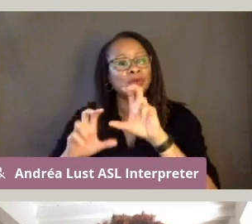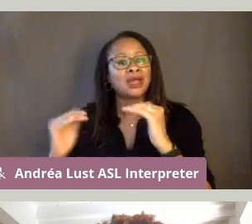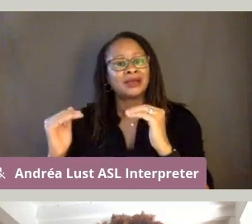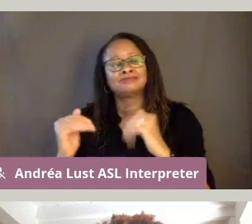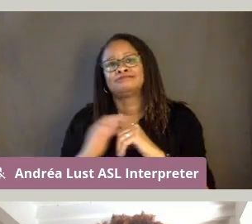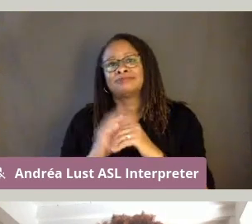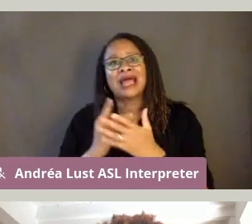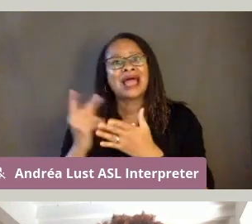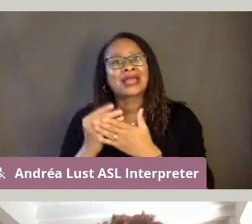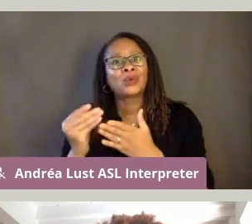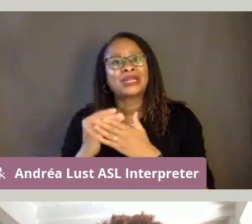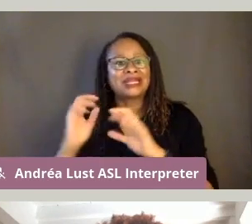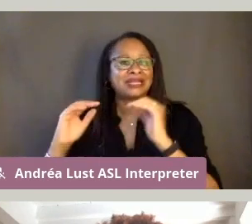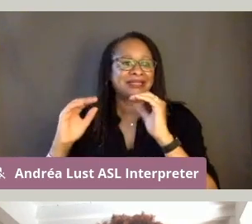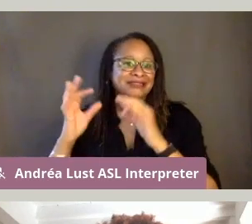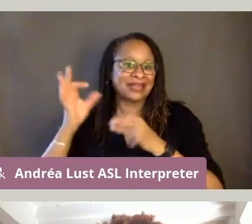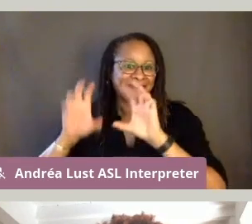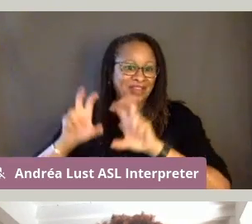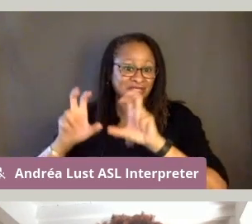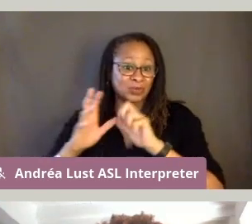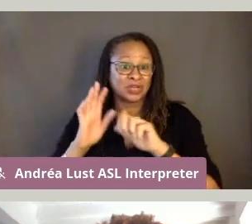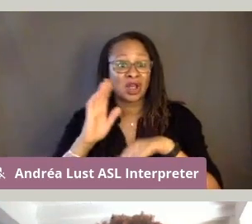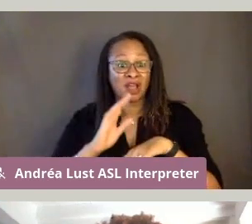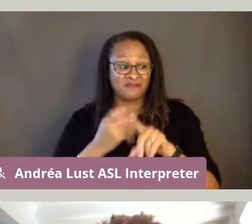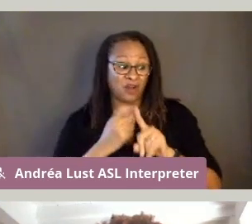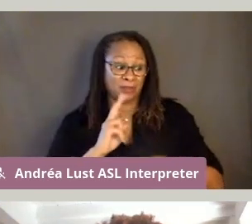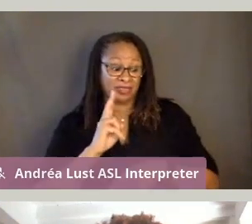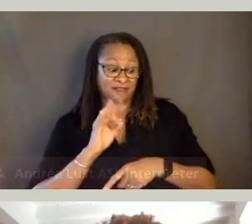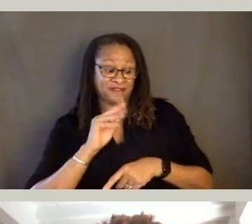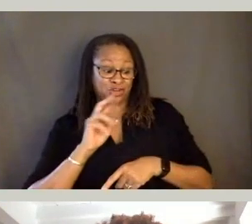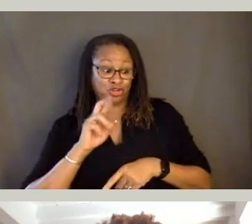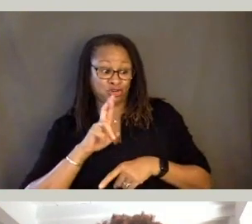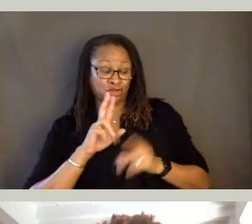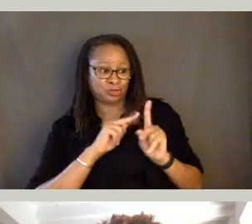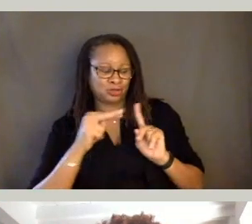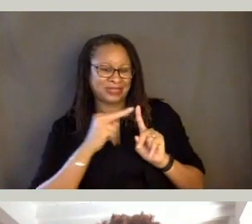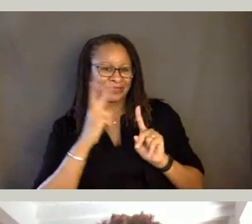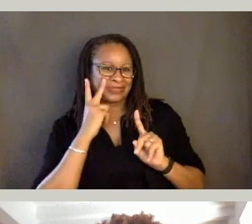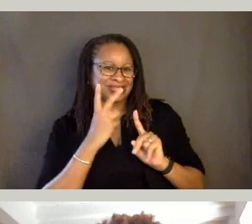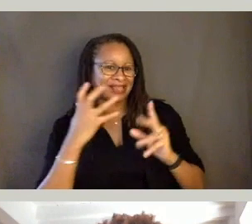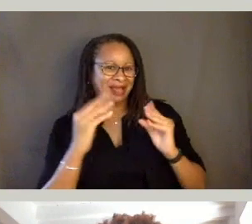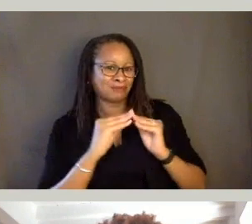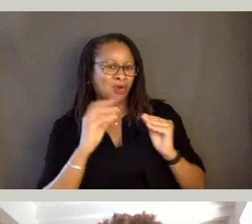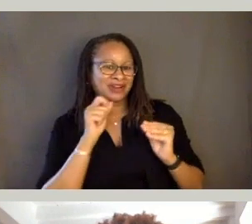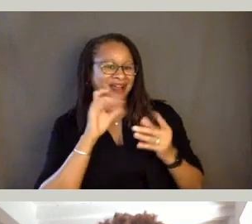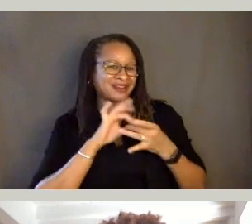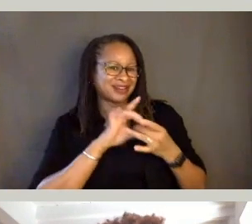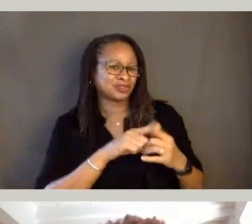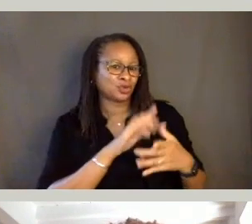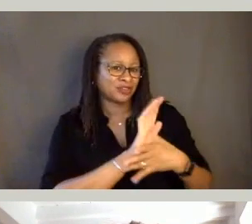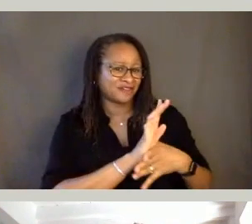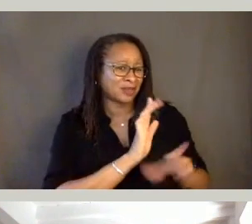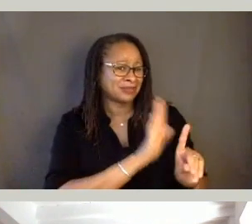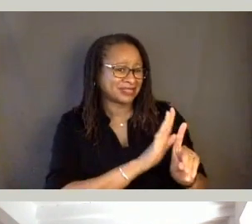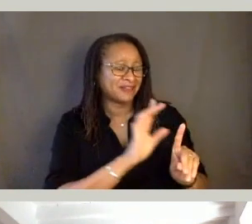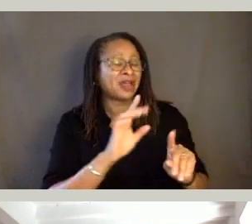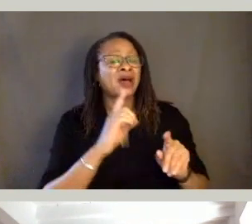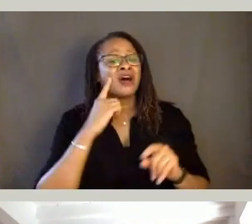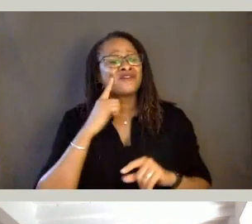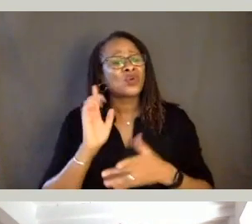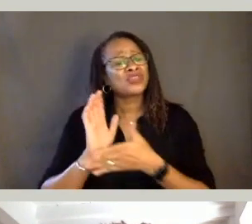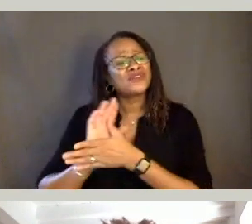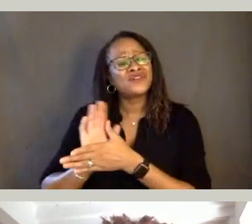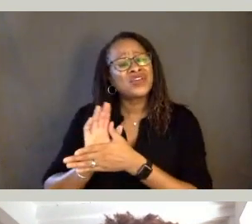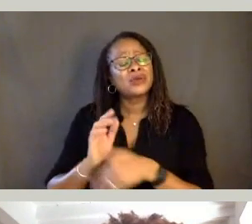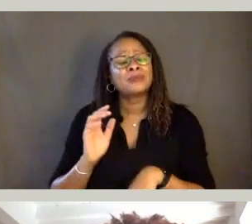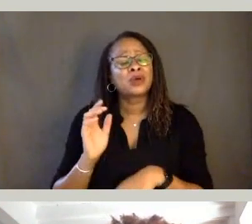equity investment. I think we're seeing on the funder side of things such different models based on the funders as well, not just tied to the film. But for